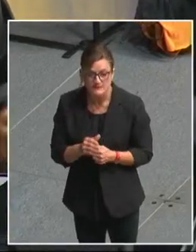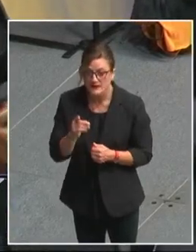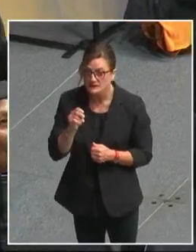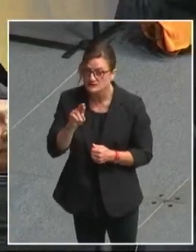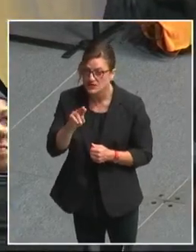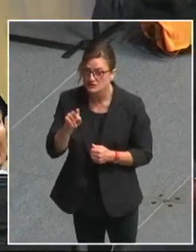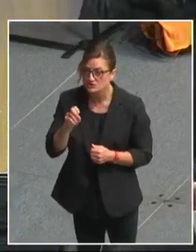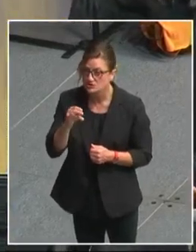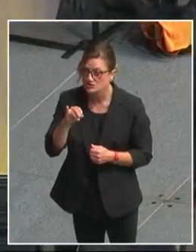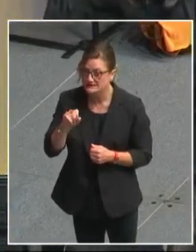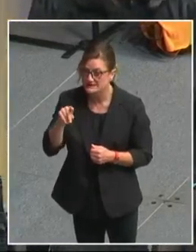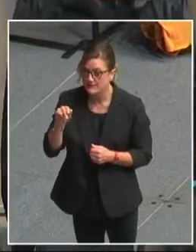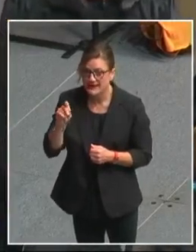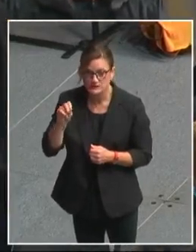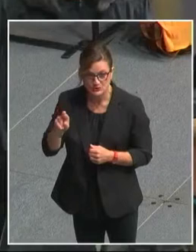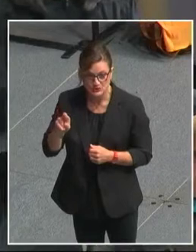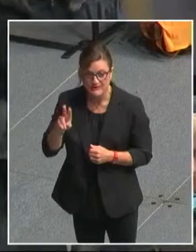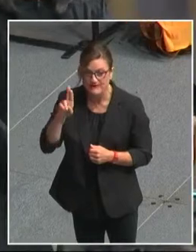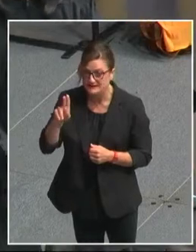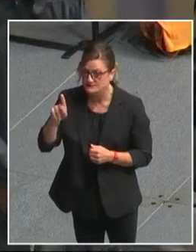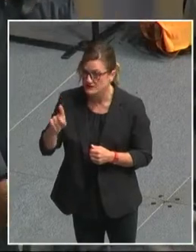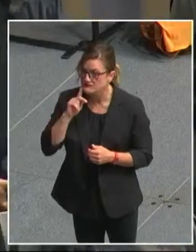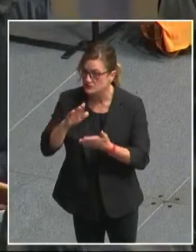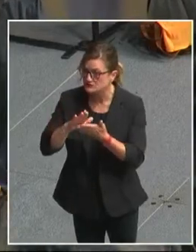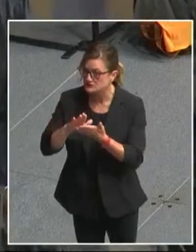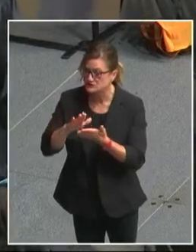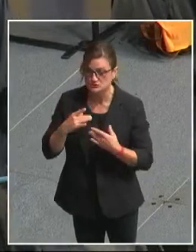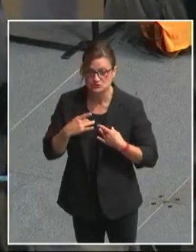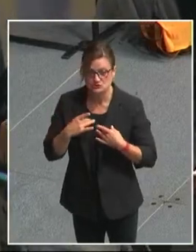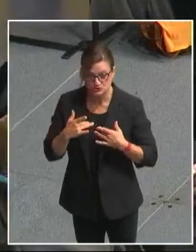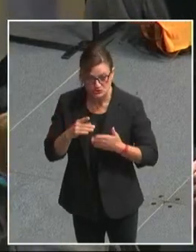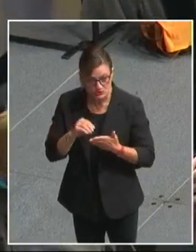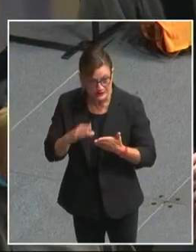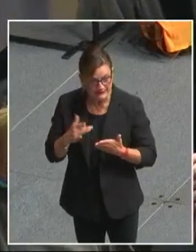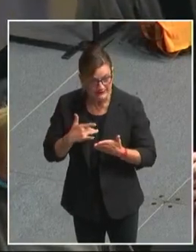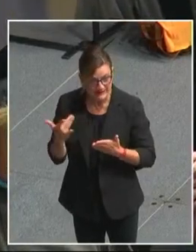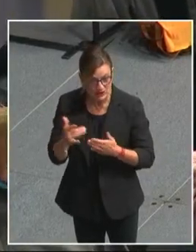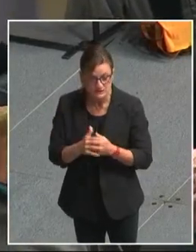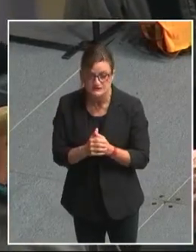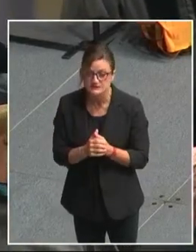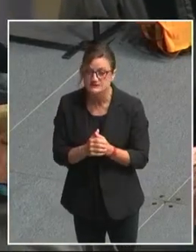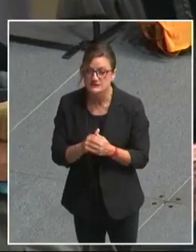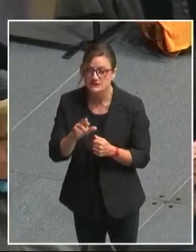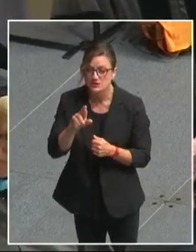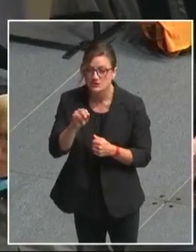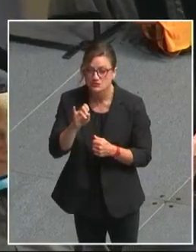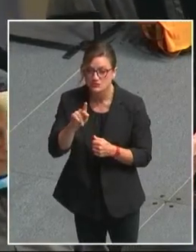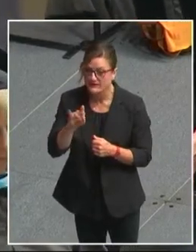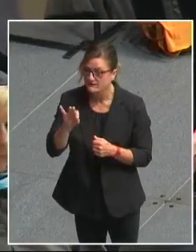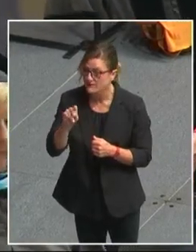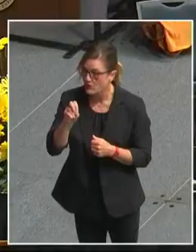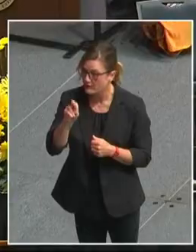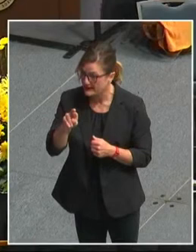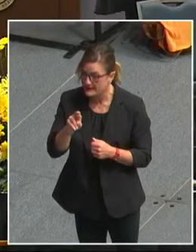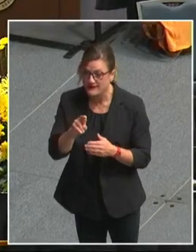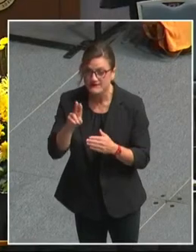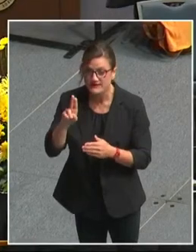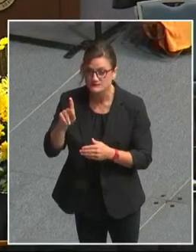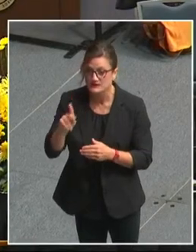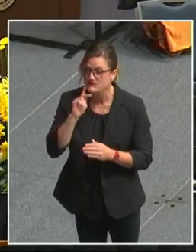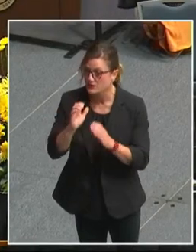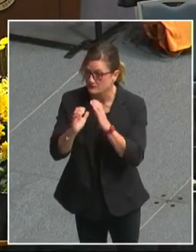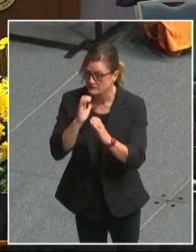Dr. Chris Cathart, vice president of student affairs. Mr. Rick Fogarty, vice president of